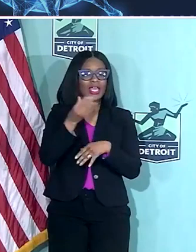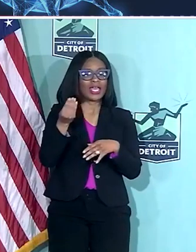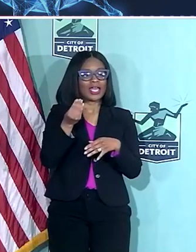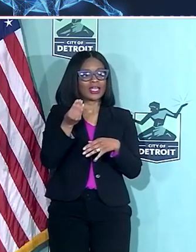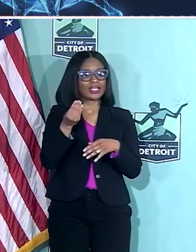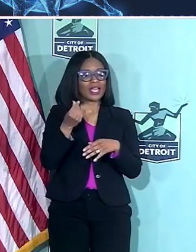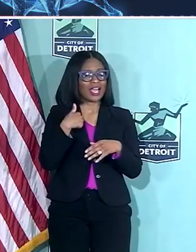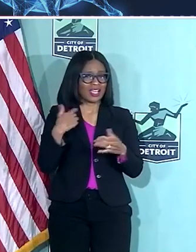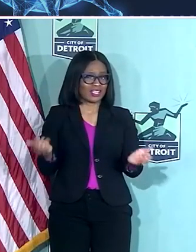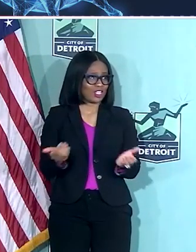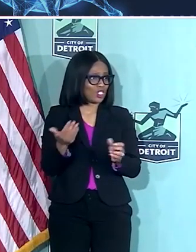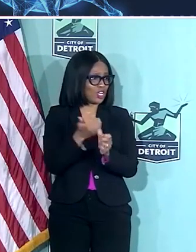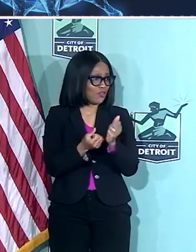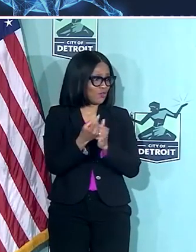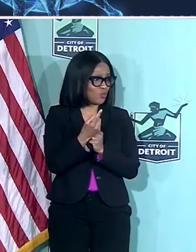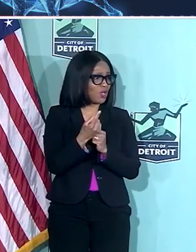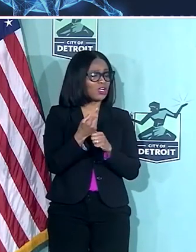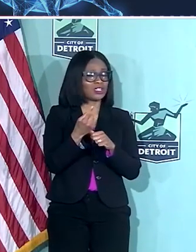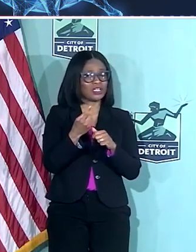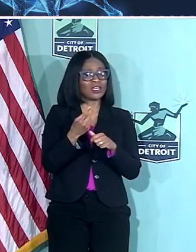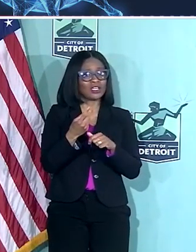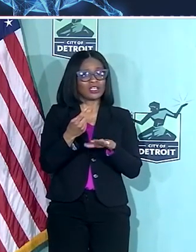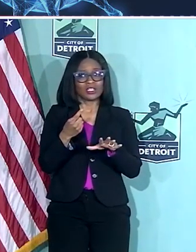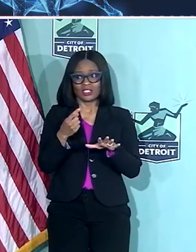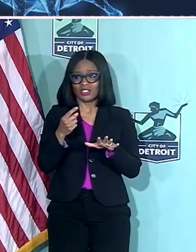I would encourage everybody to do this, really make visible